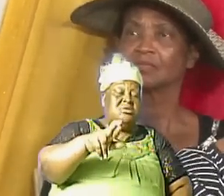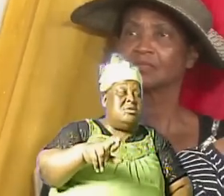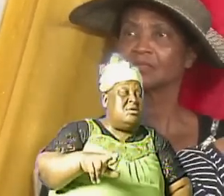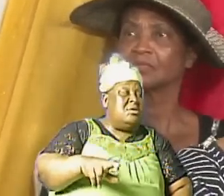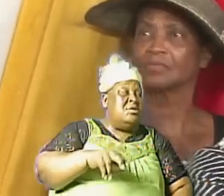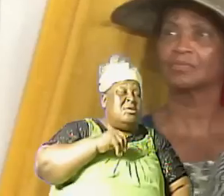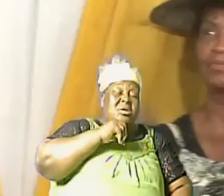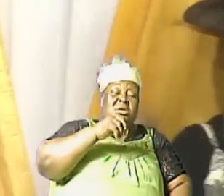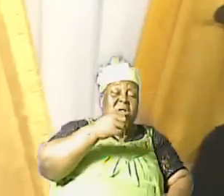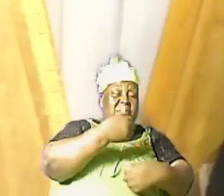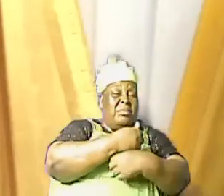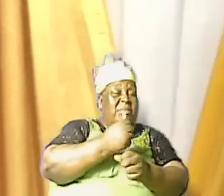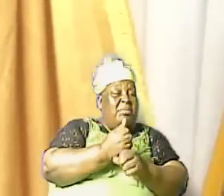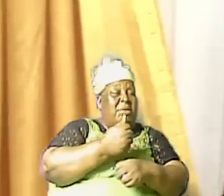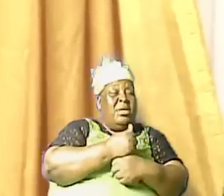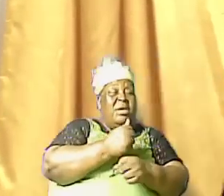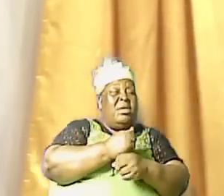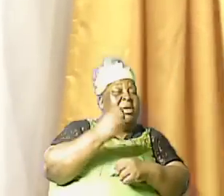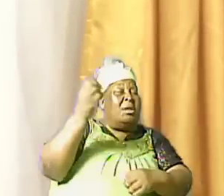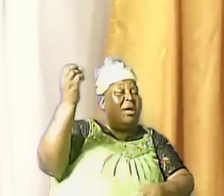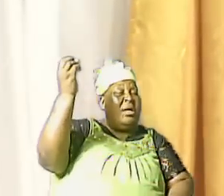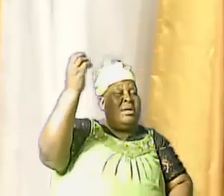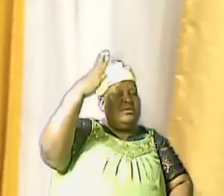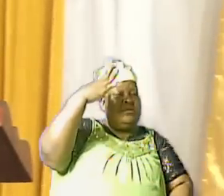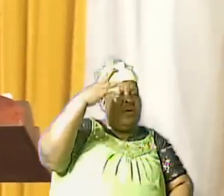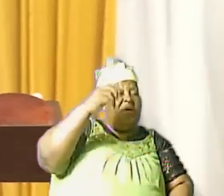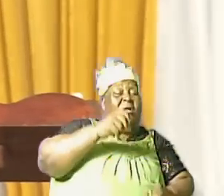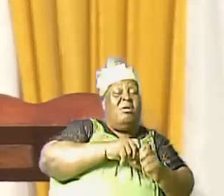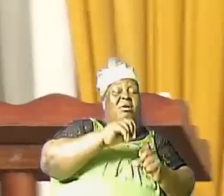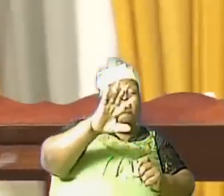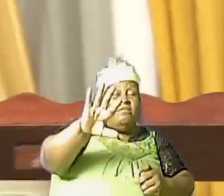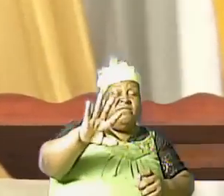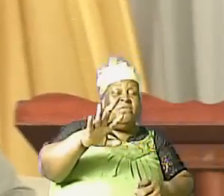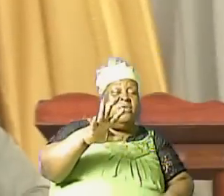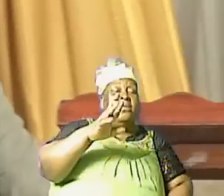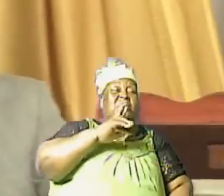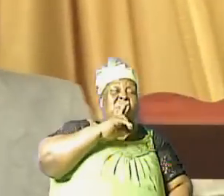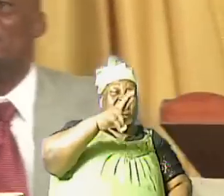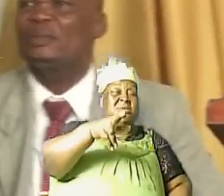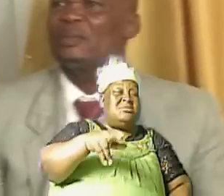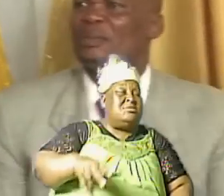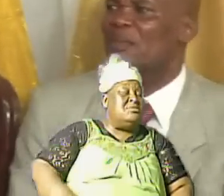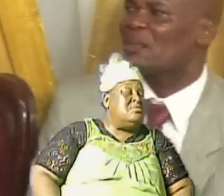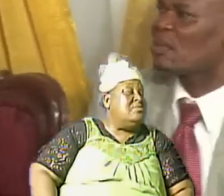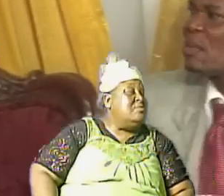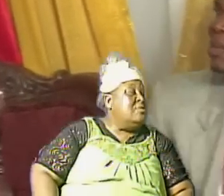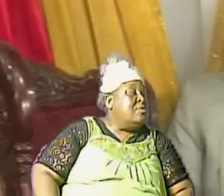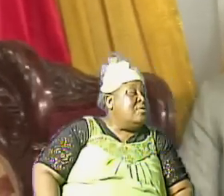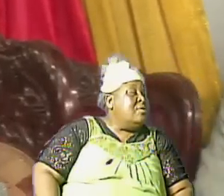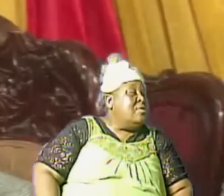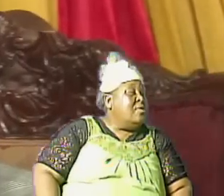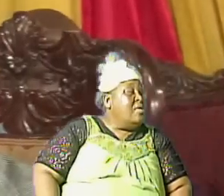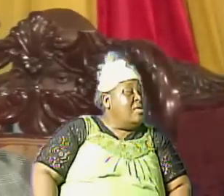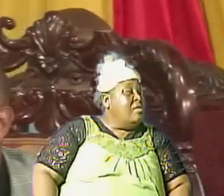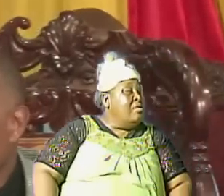And I'm not making light of your reality.